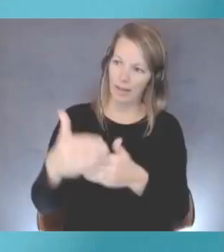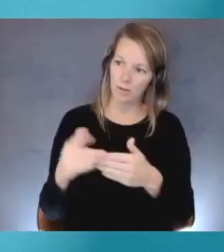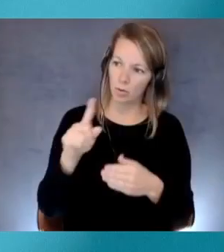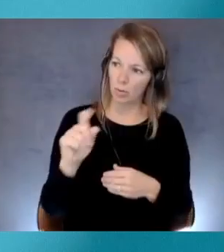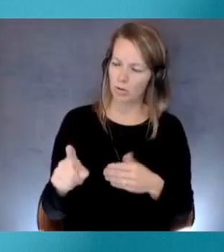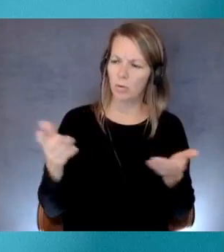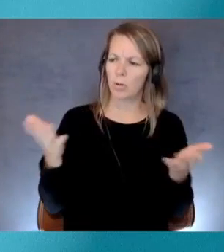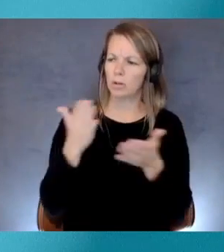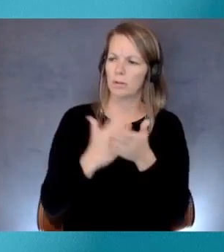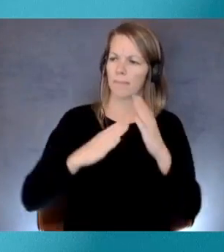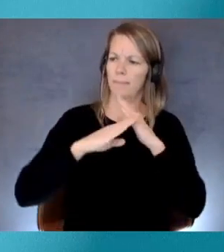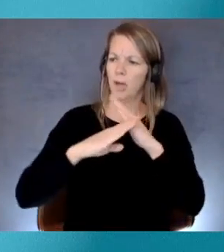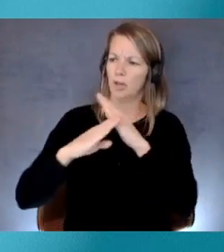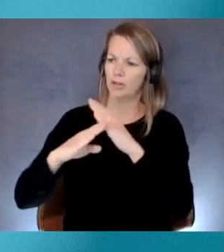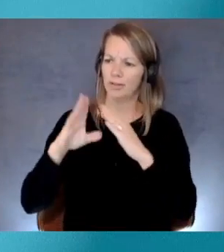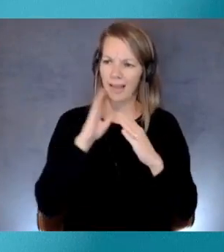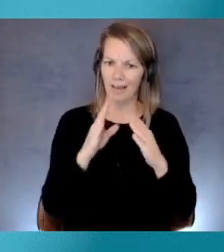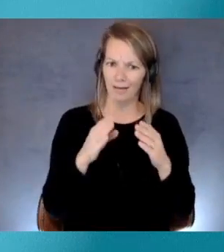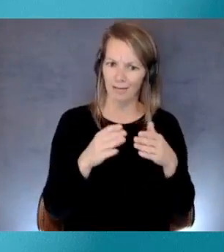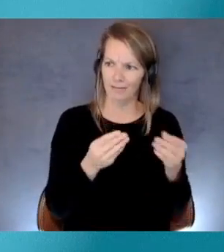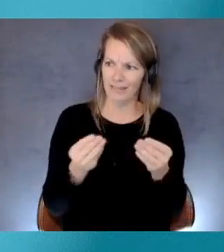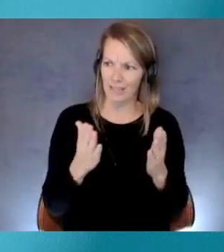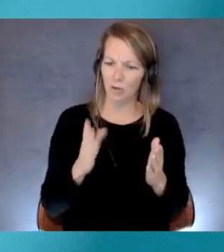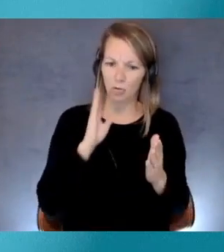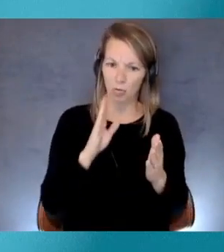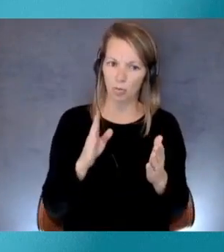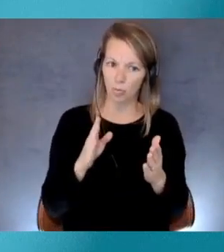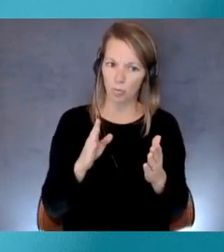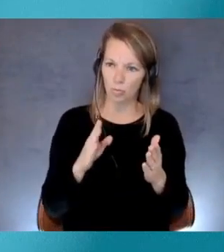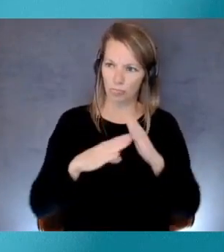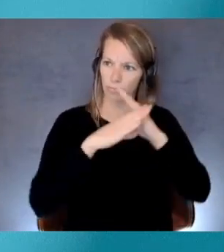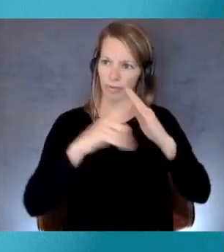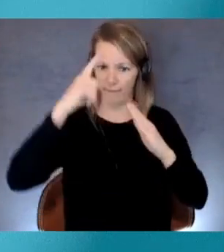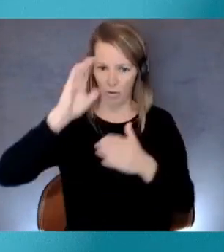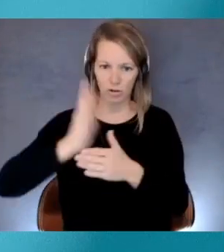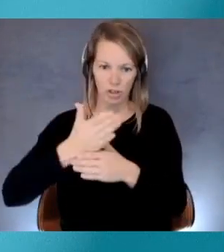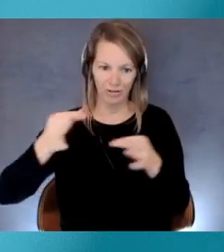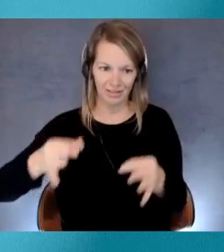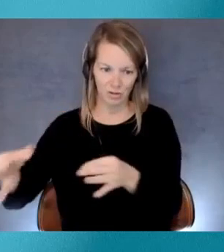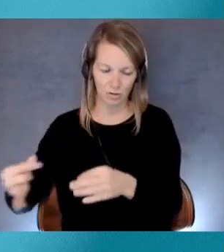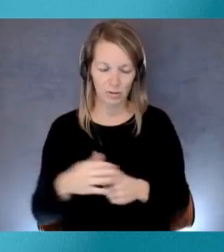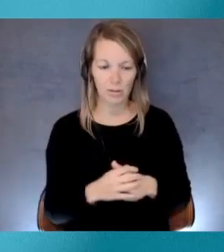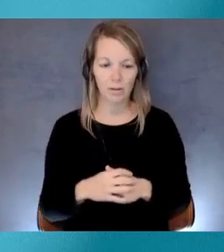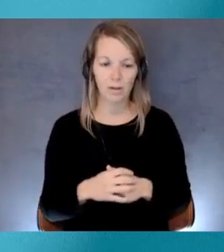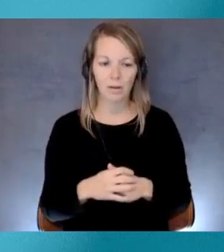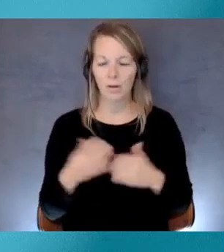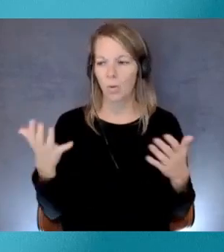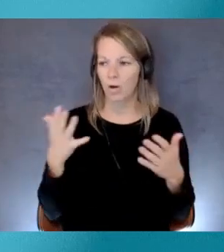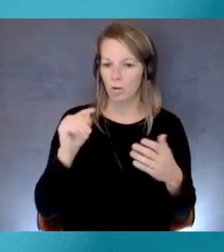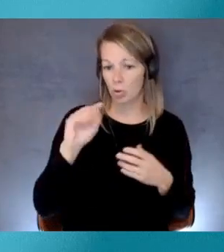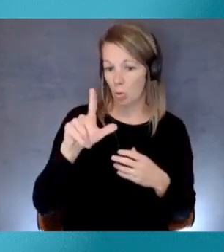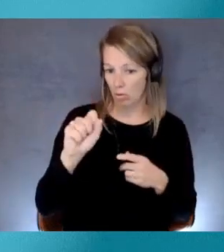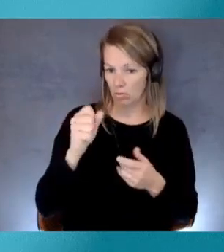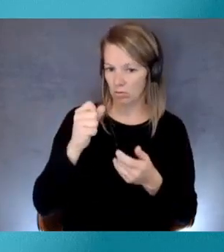what are some of the barriers and facilitators to shared decision making? And then what are some of the tools that